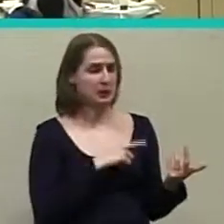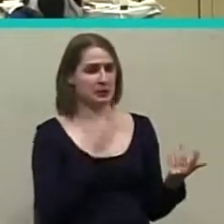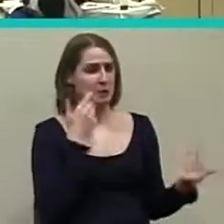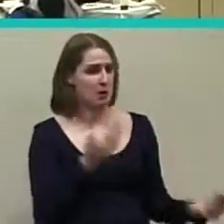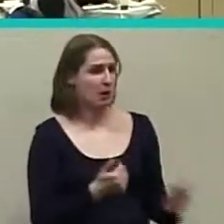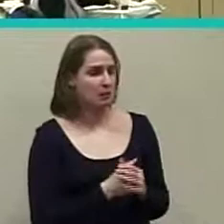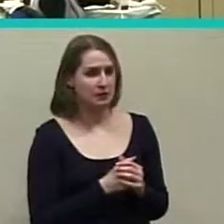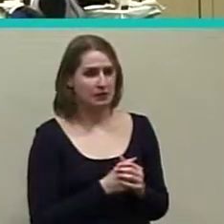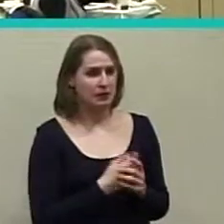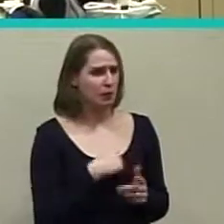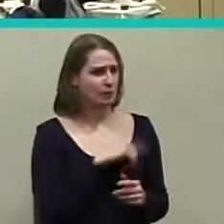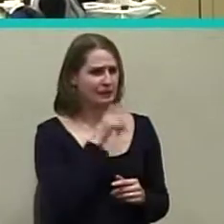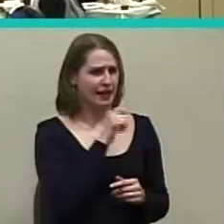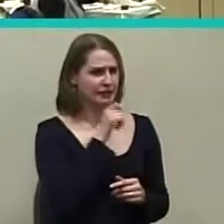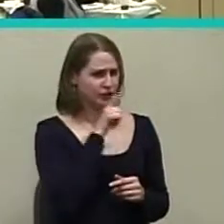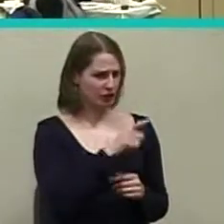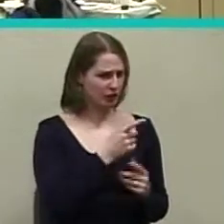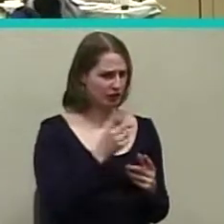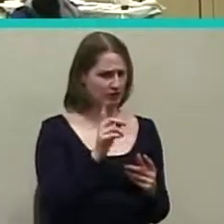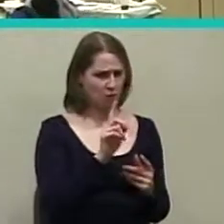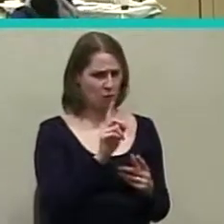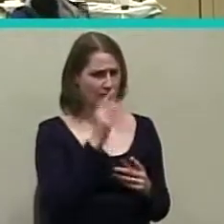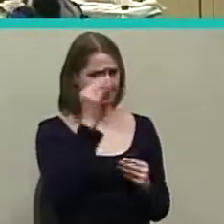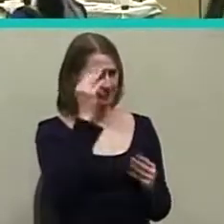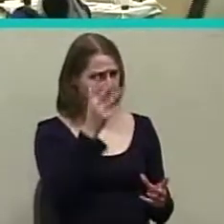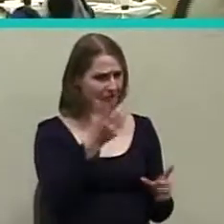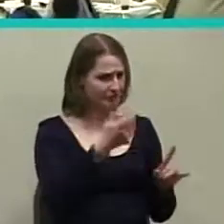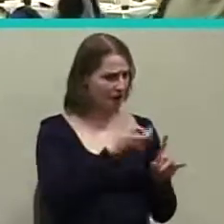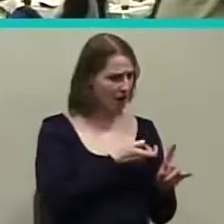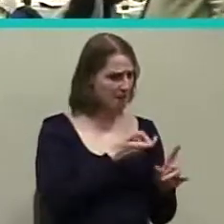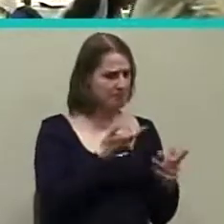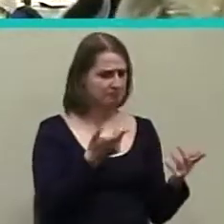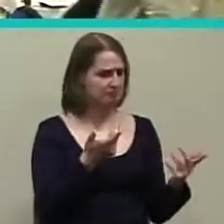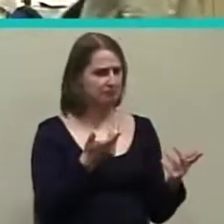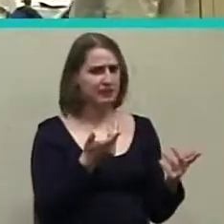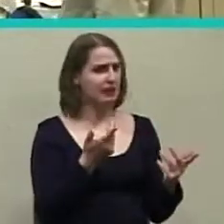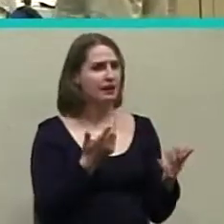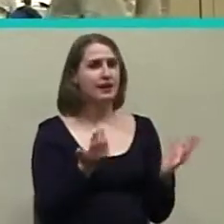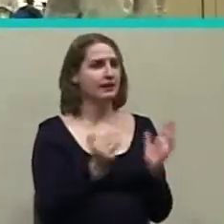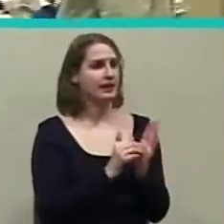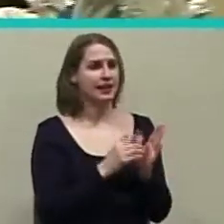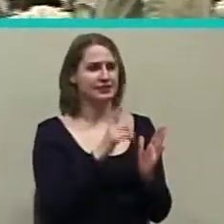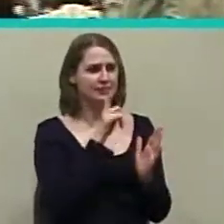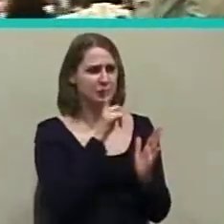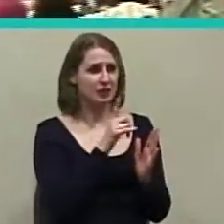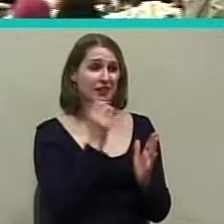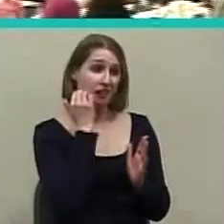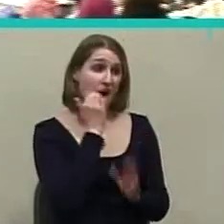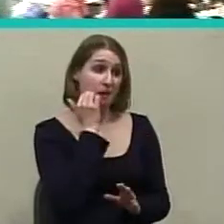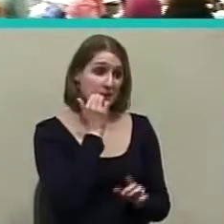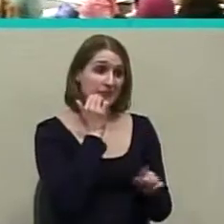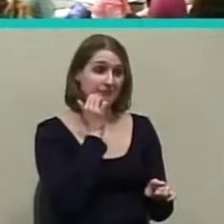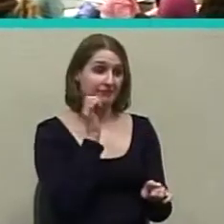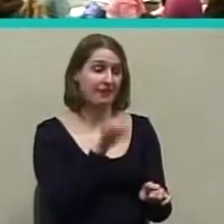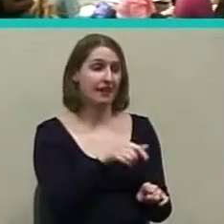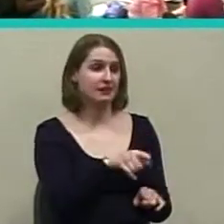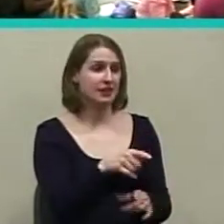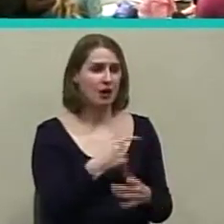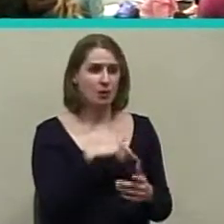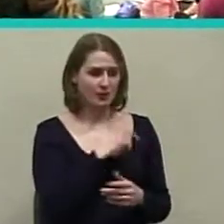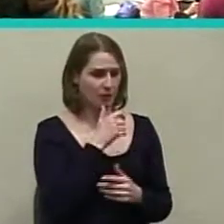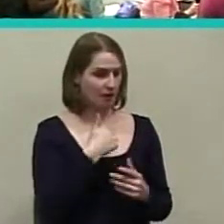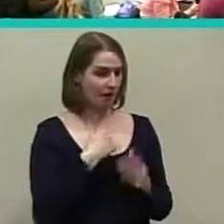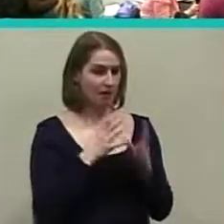really sure exactly where the data came from or what's going on. So we don't. And again, this is really pretty common. Okay, we don't have a